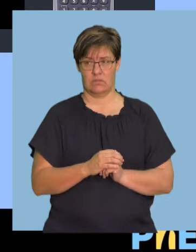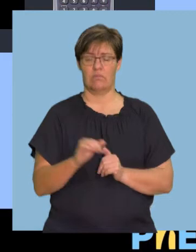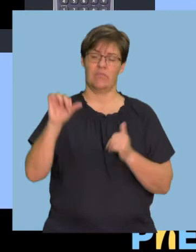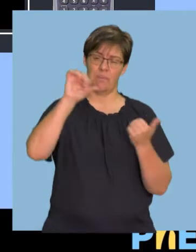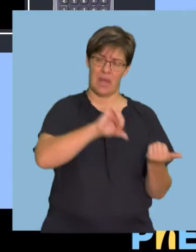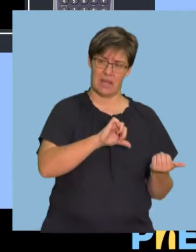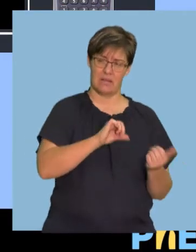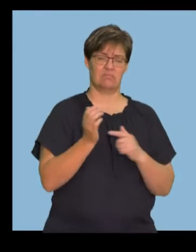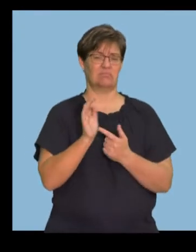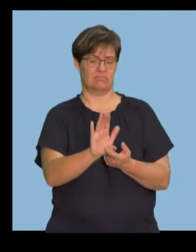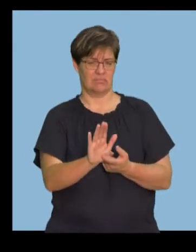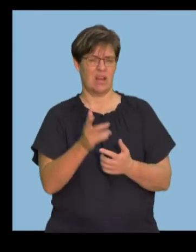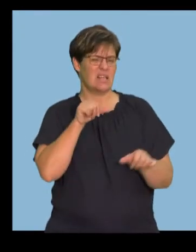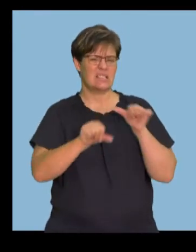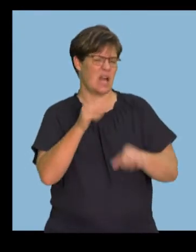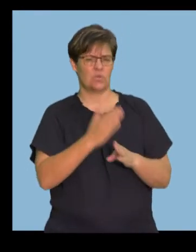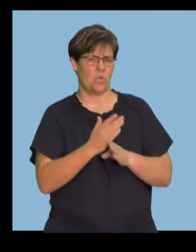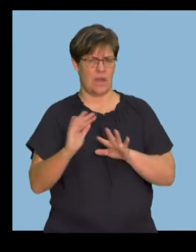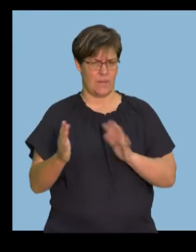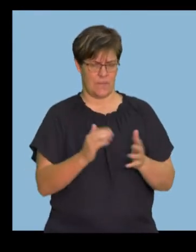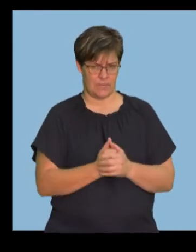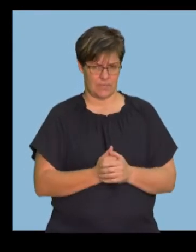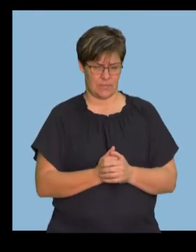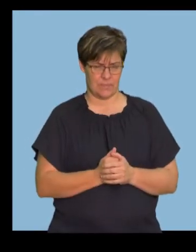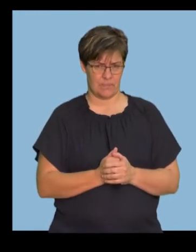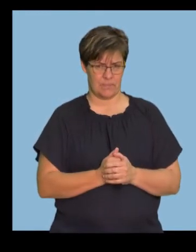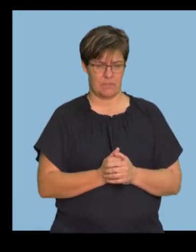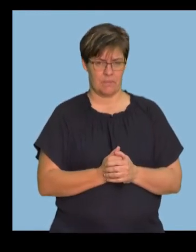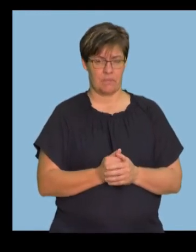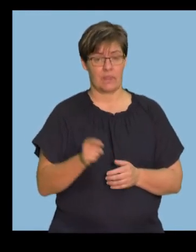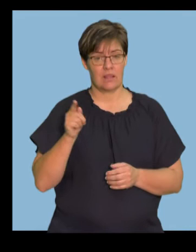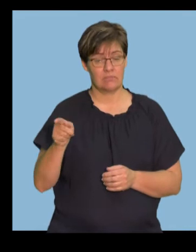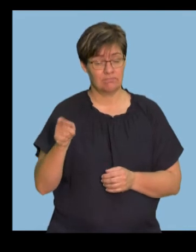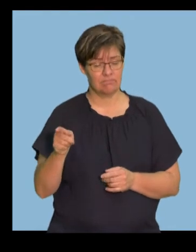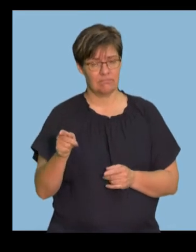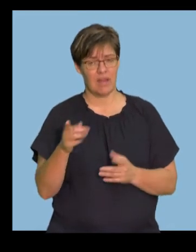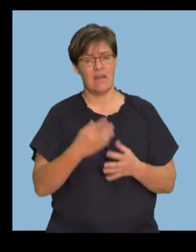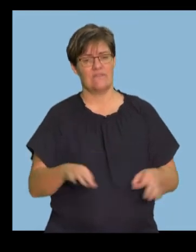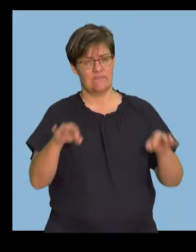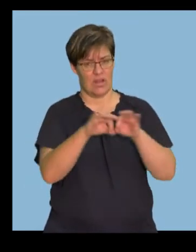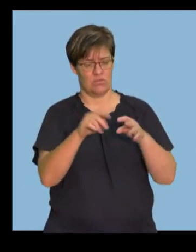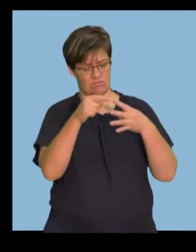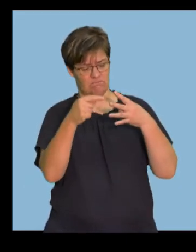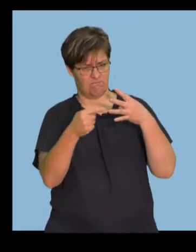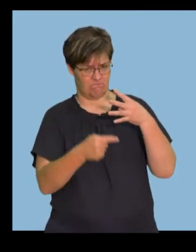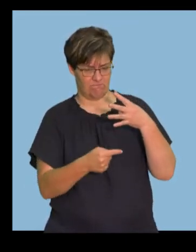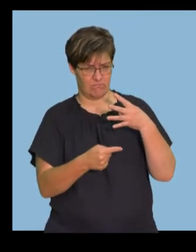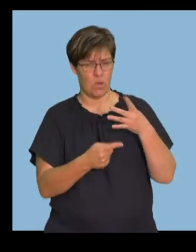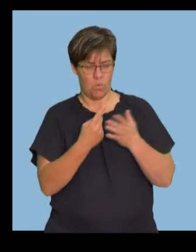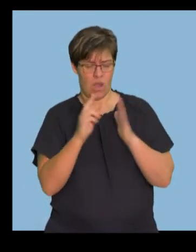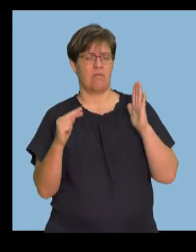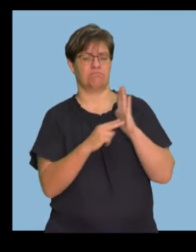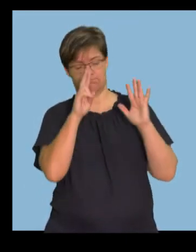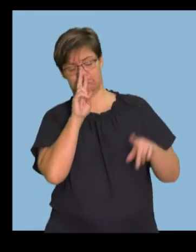slide and talk the science behind that. Okay. Okay. Now these are the values that we actually managed